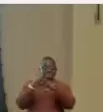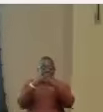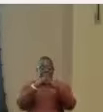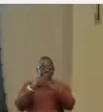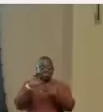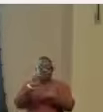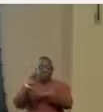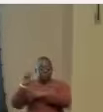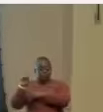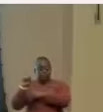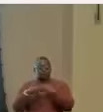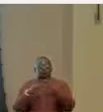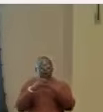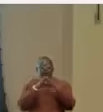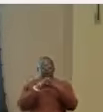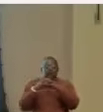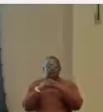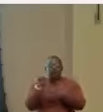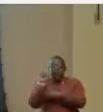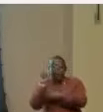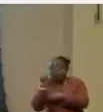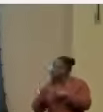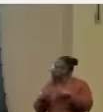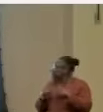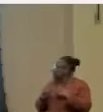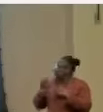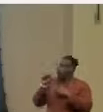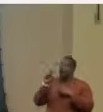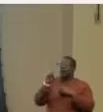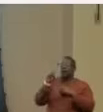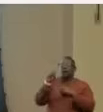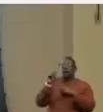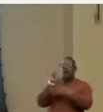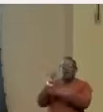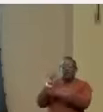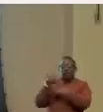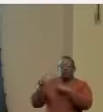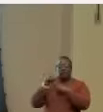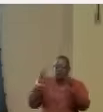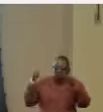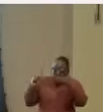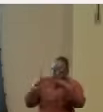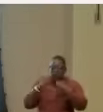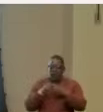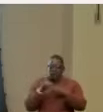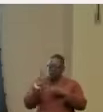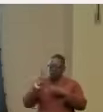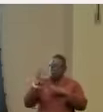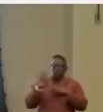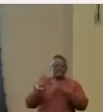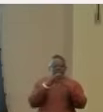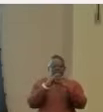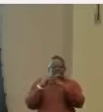you're familiar with, related to autoantibodies as one of the prognostic factors for lupus, and how B cells play